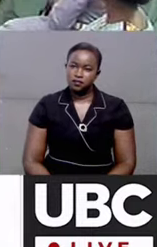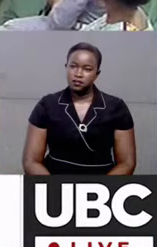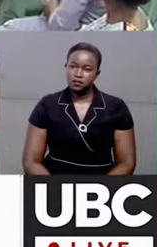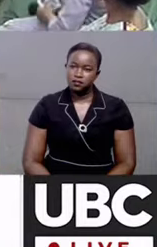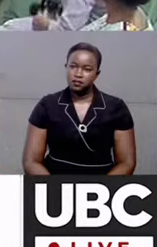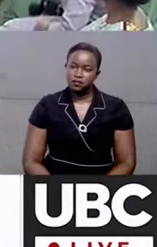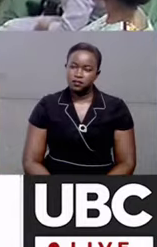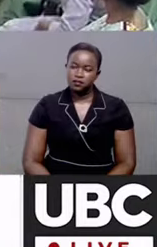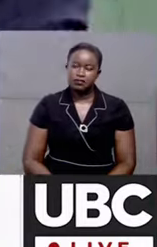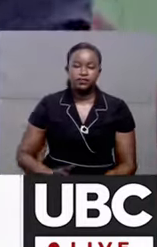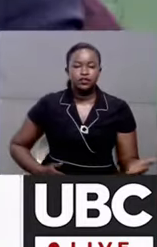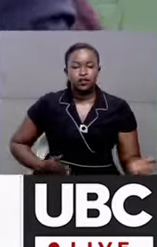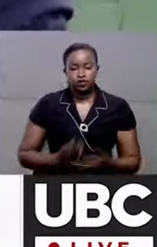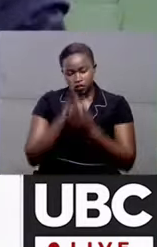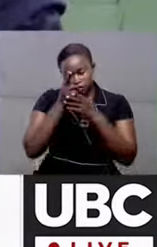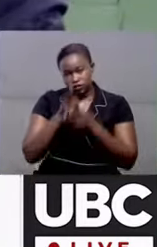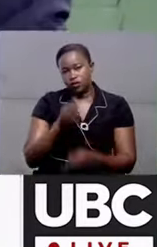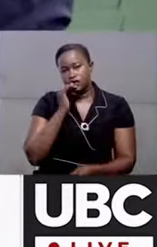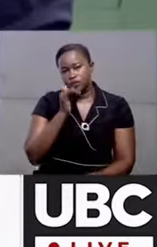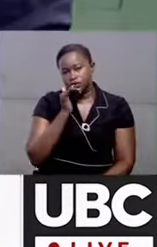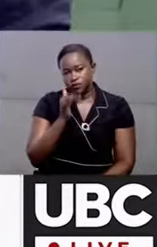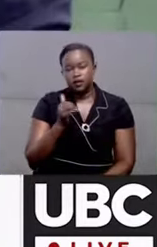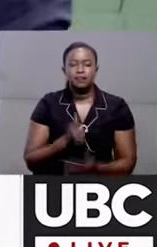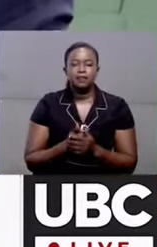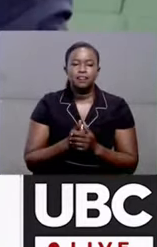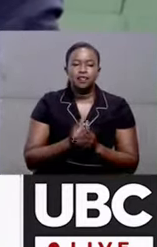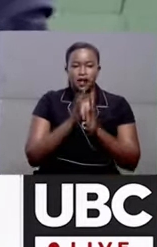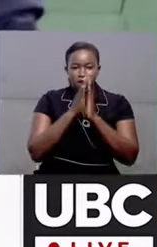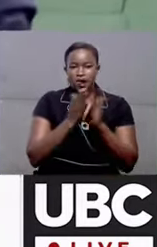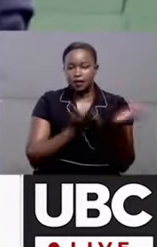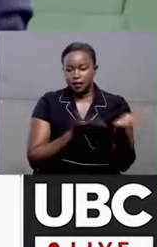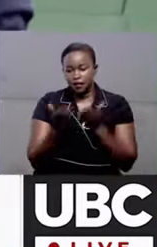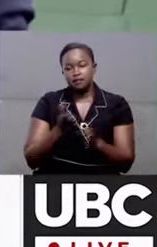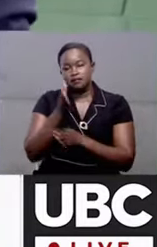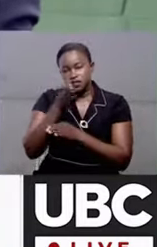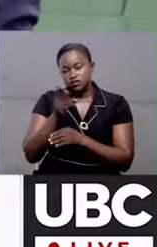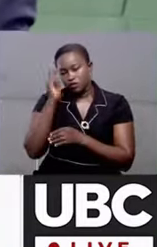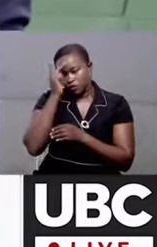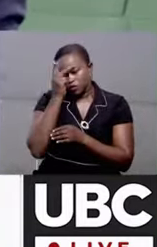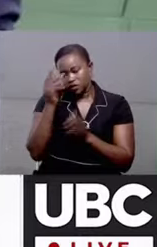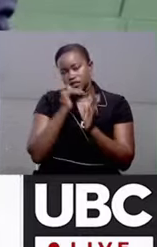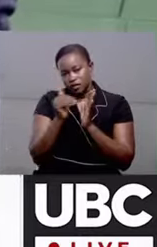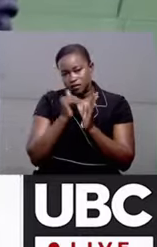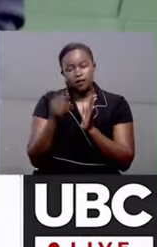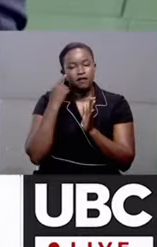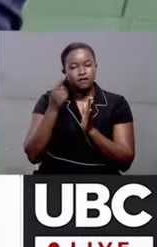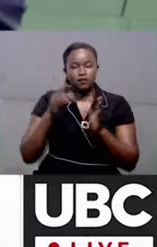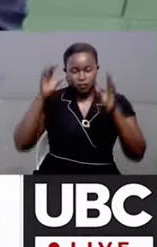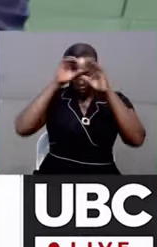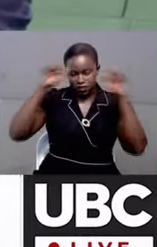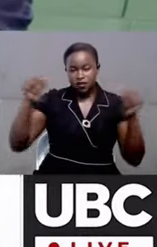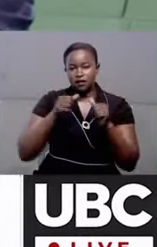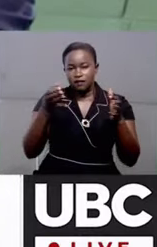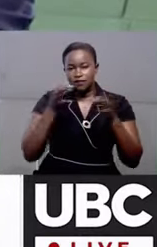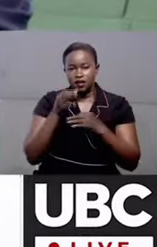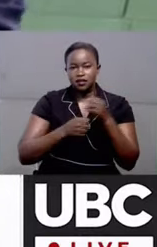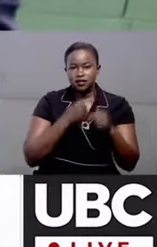Right Honourable Speaker, I beg to read the Ministerial Policy Statement for the Presidency, financial year